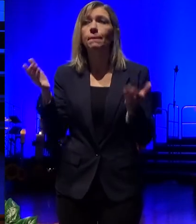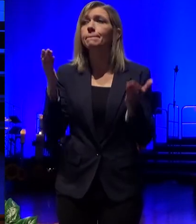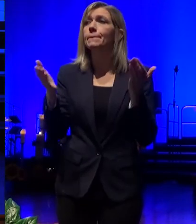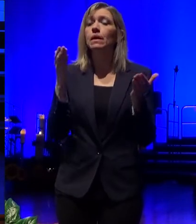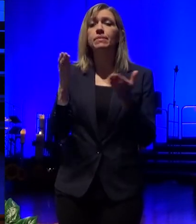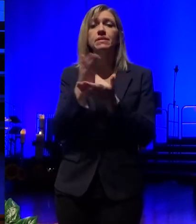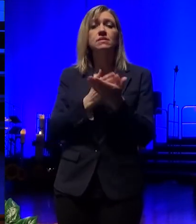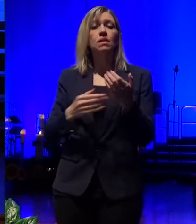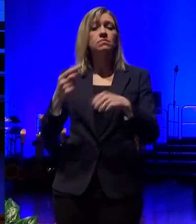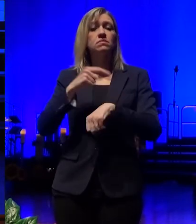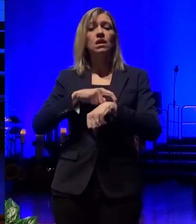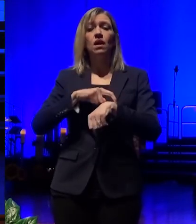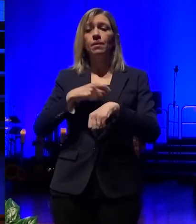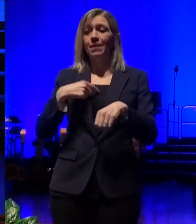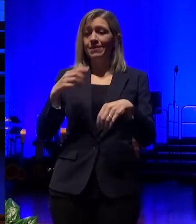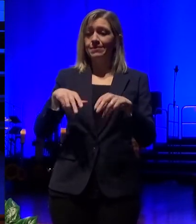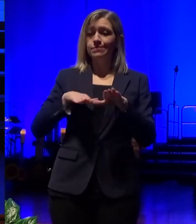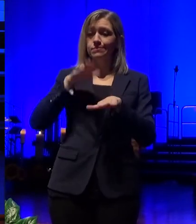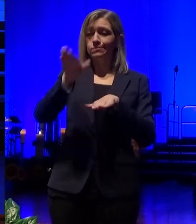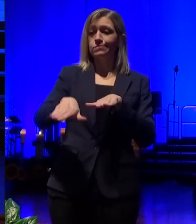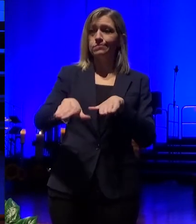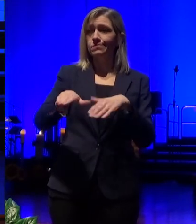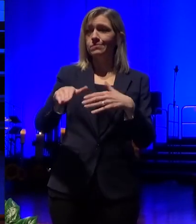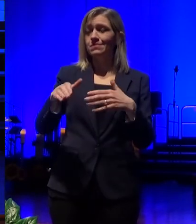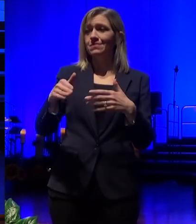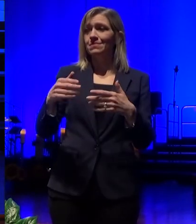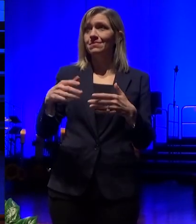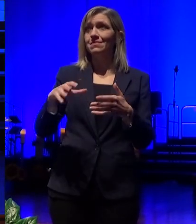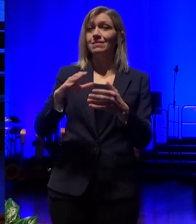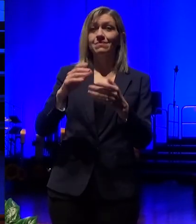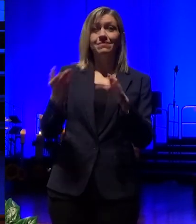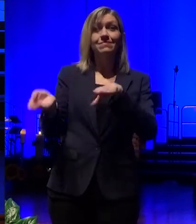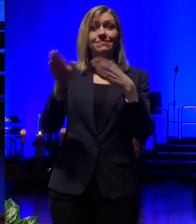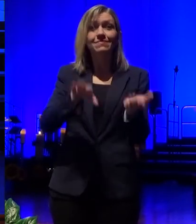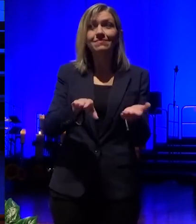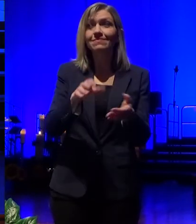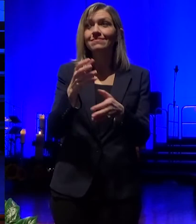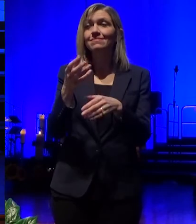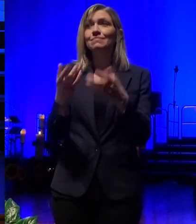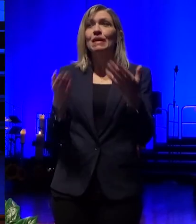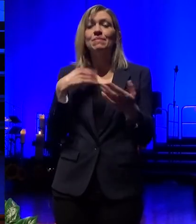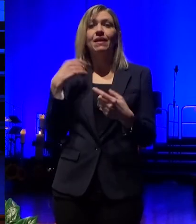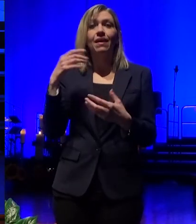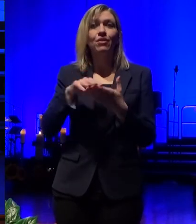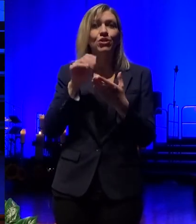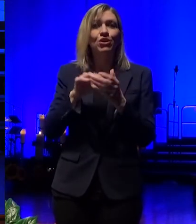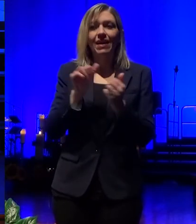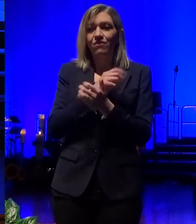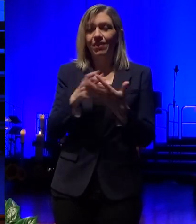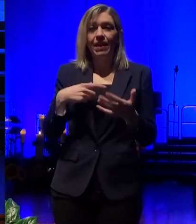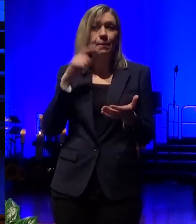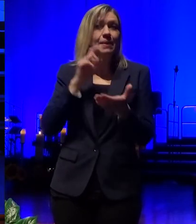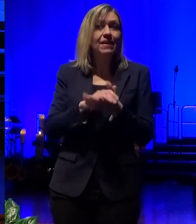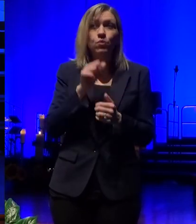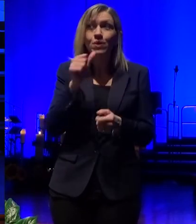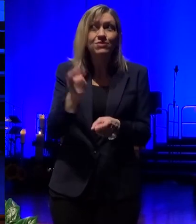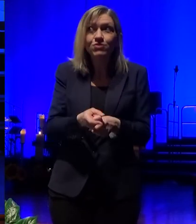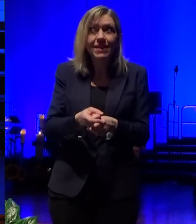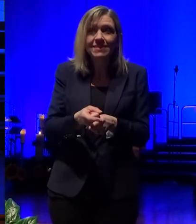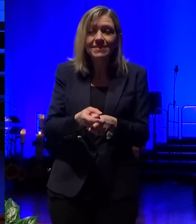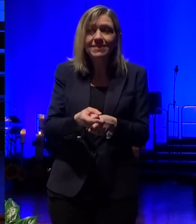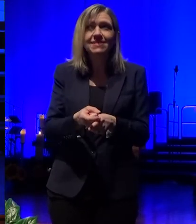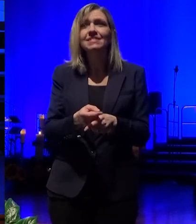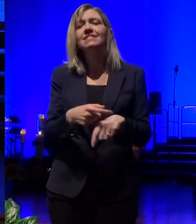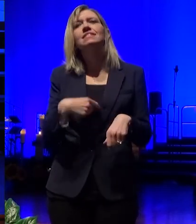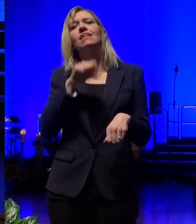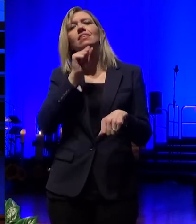step across the earth plane into the next existence and learn that everything that we believe here wasn't exactly right. I